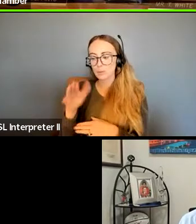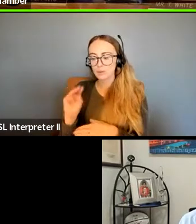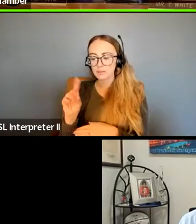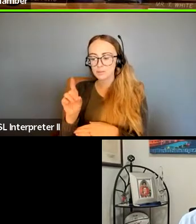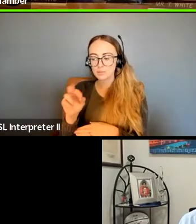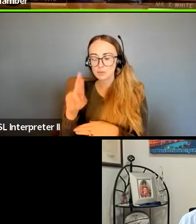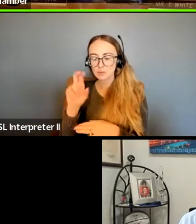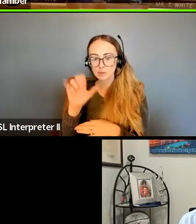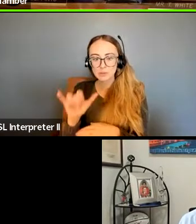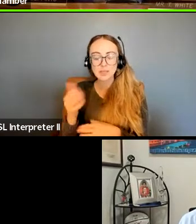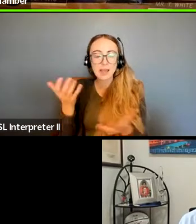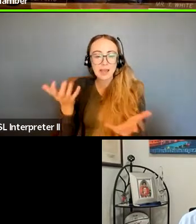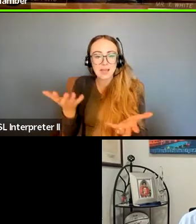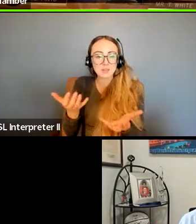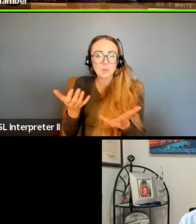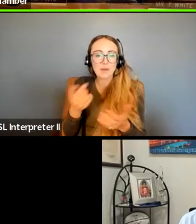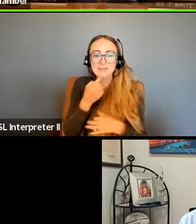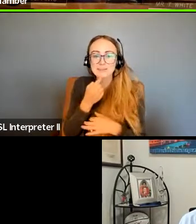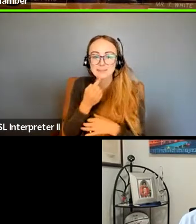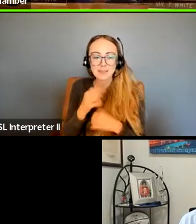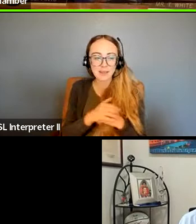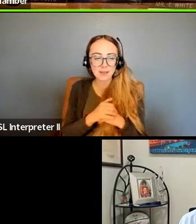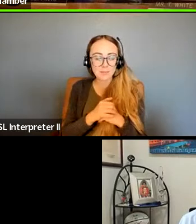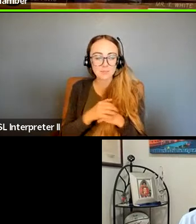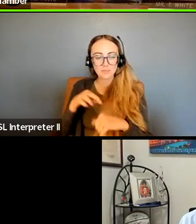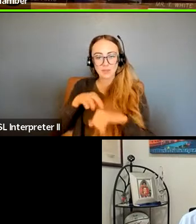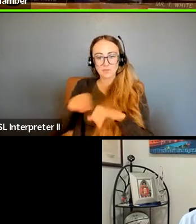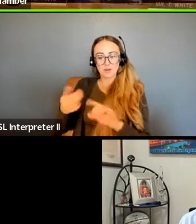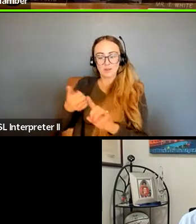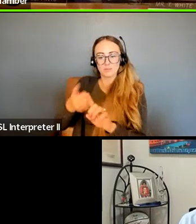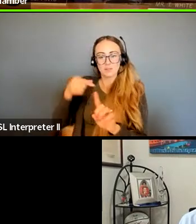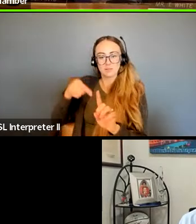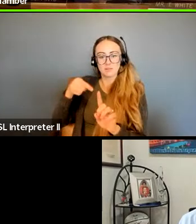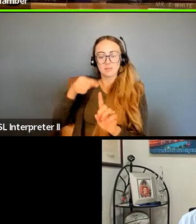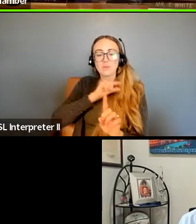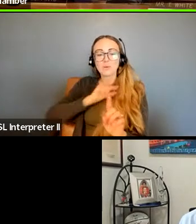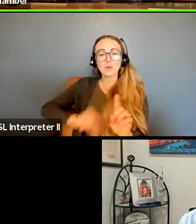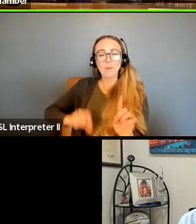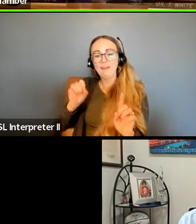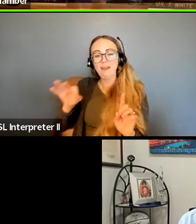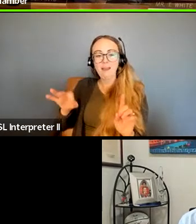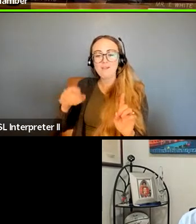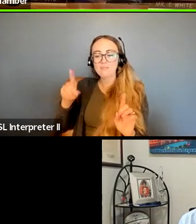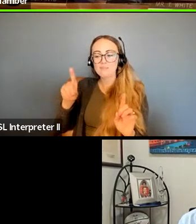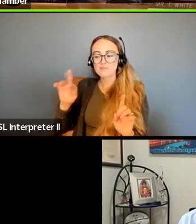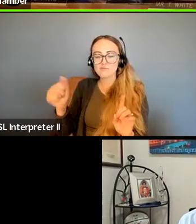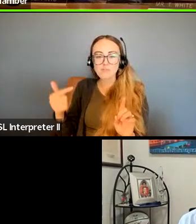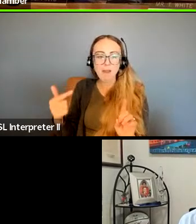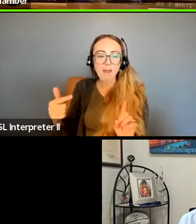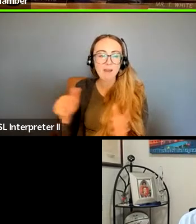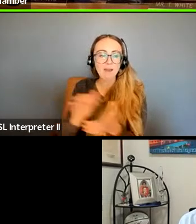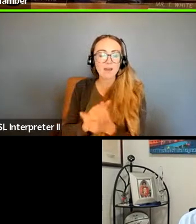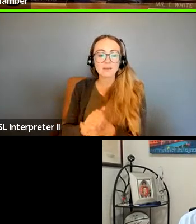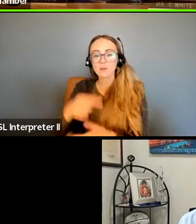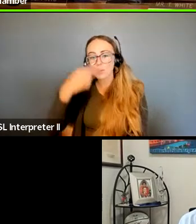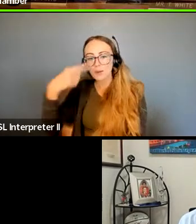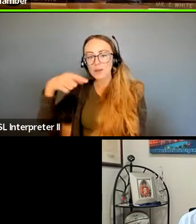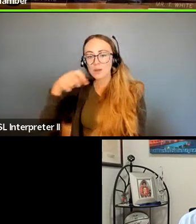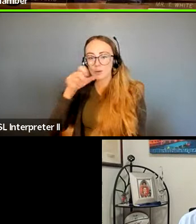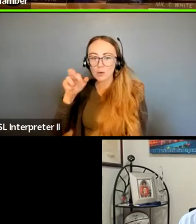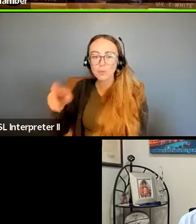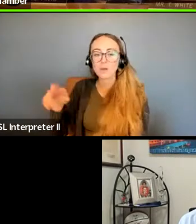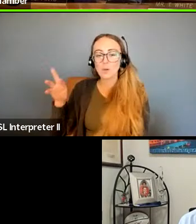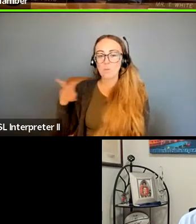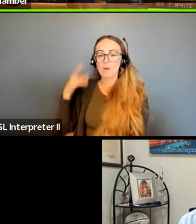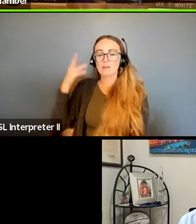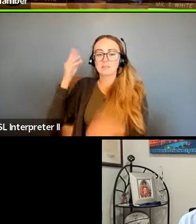led, I do just want to add that they referred to themselves as the Queen of Drag, and as a Black queer Washingtonian and former enslaved